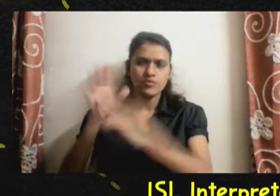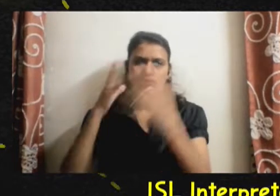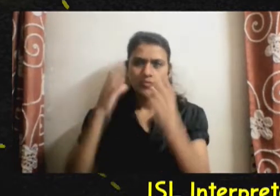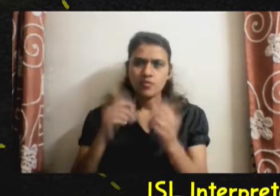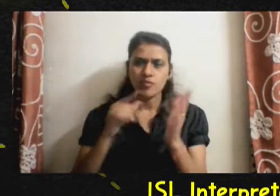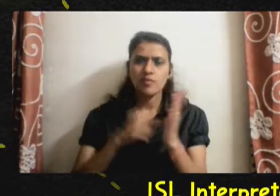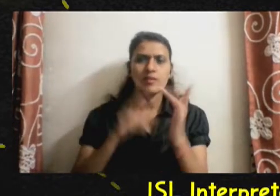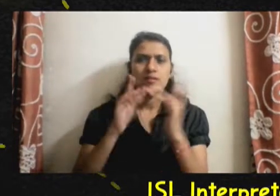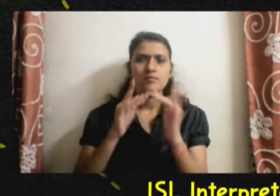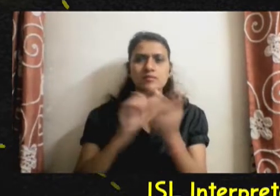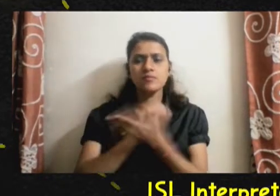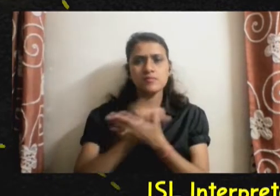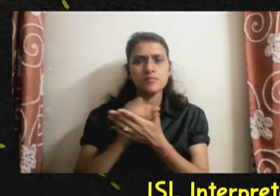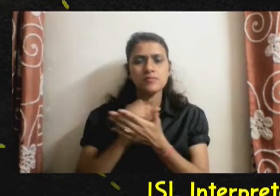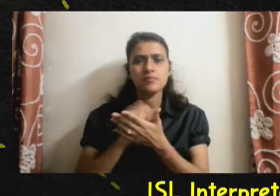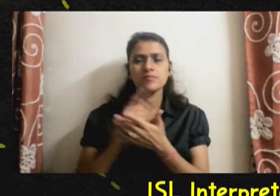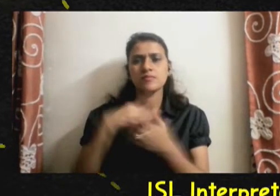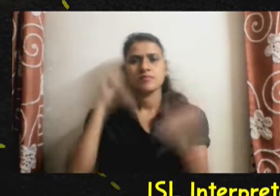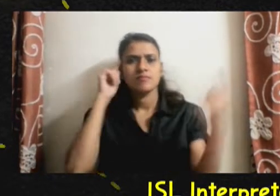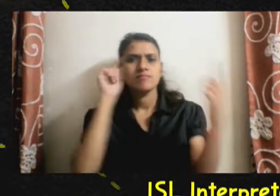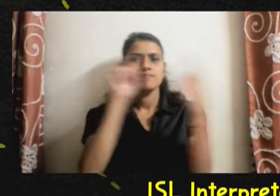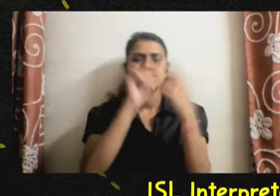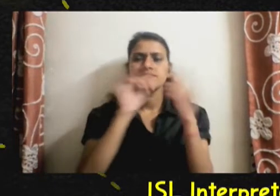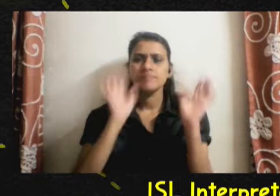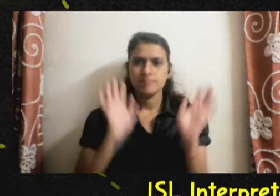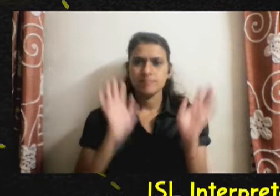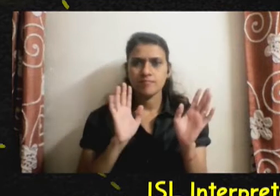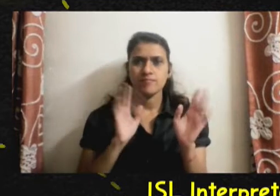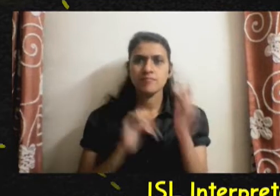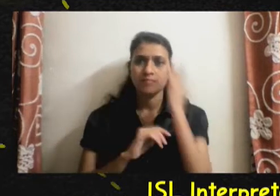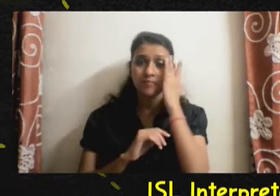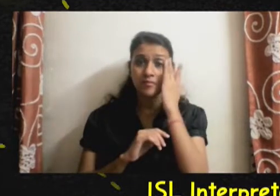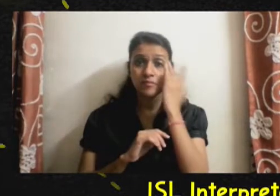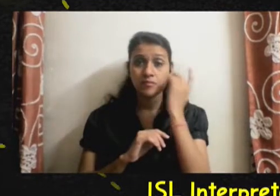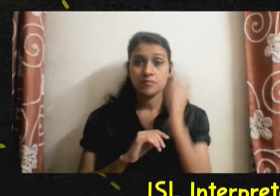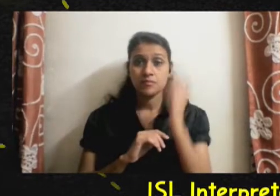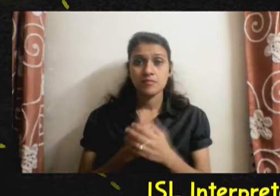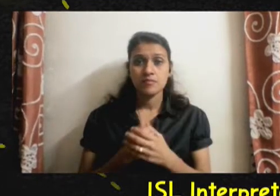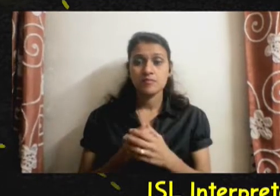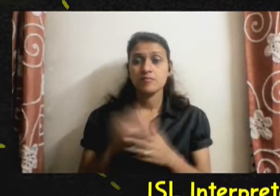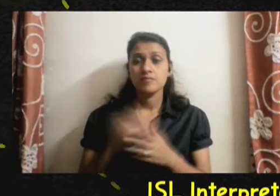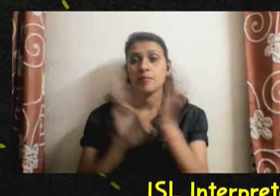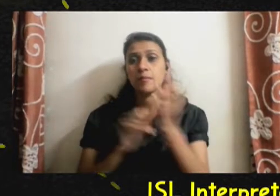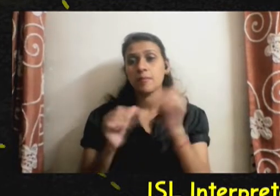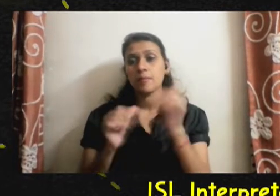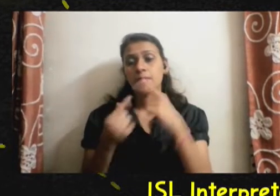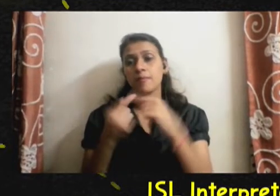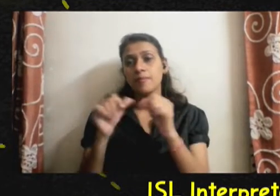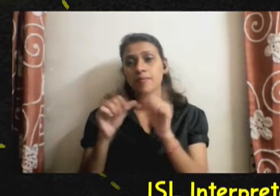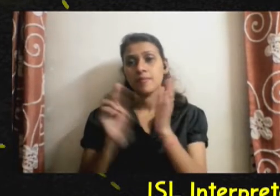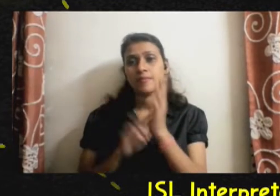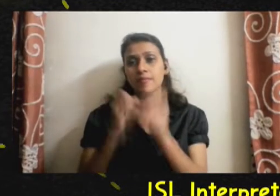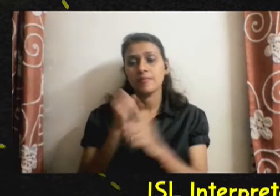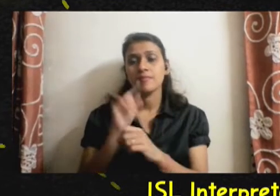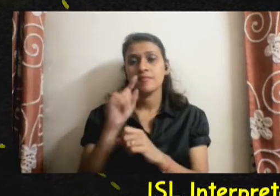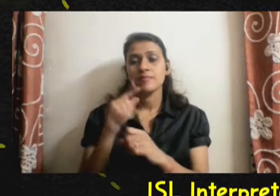That is fantastic. And I'm thinking about how WebMD is my current nemesis as a practicing hypochondriac. That in a sense,